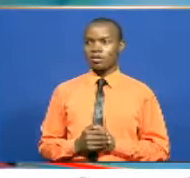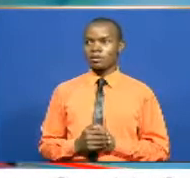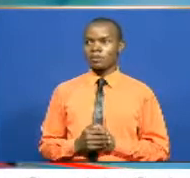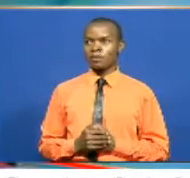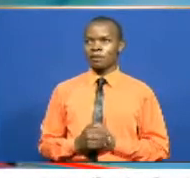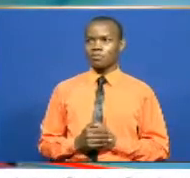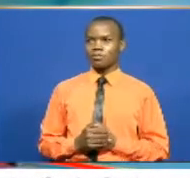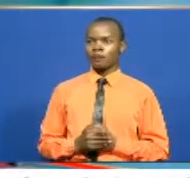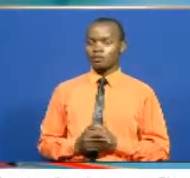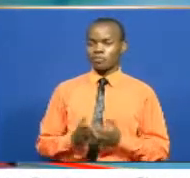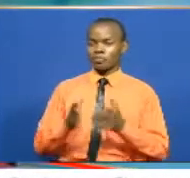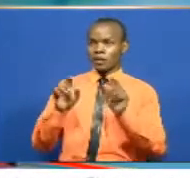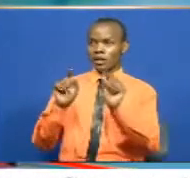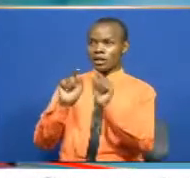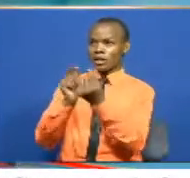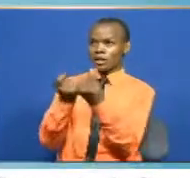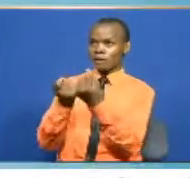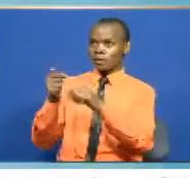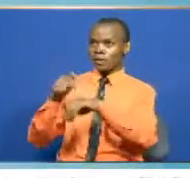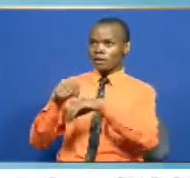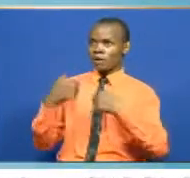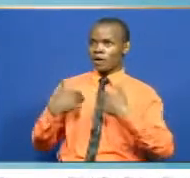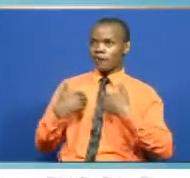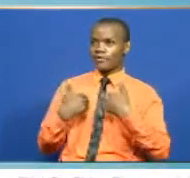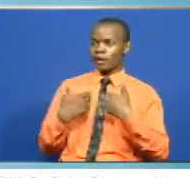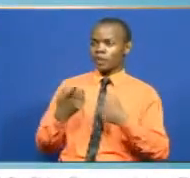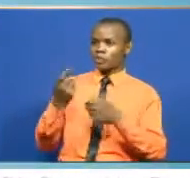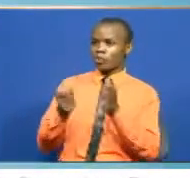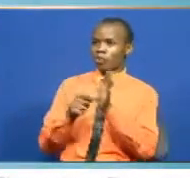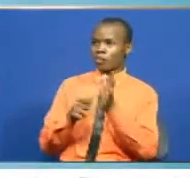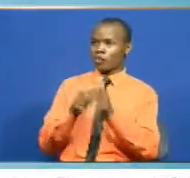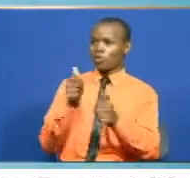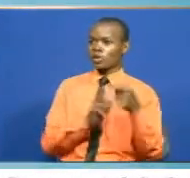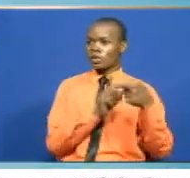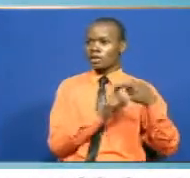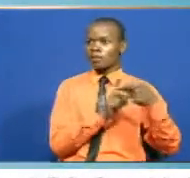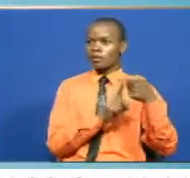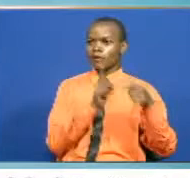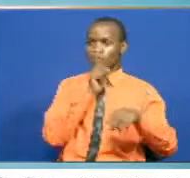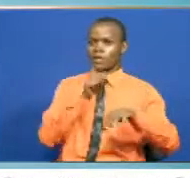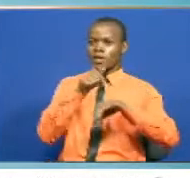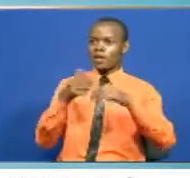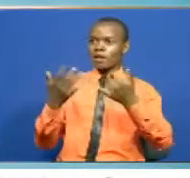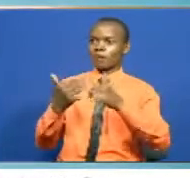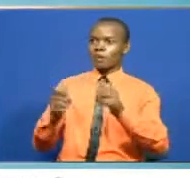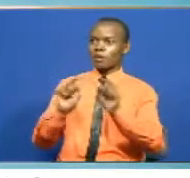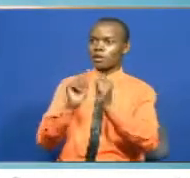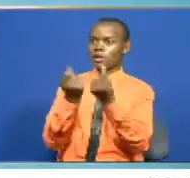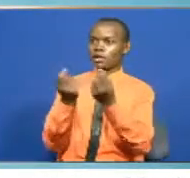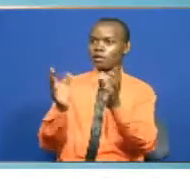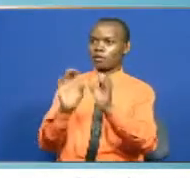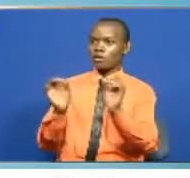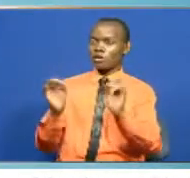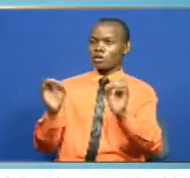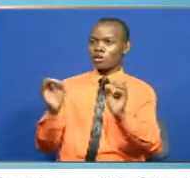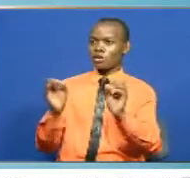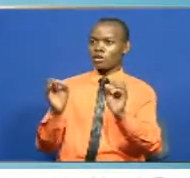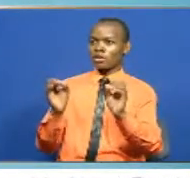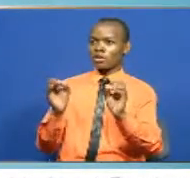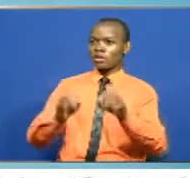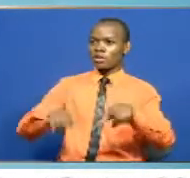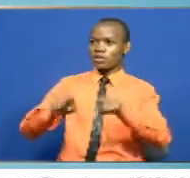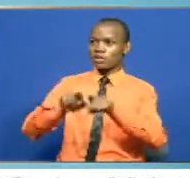team, with the small complications that we had going on, with me not being able to play for the team because of COVID, with